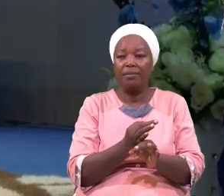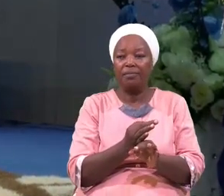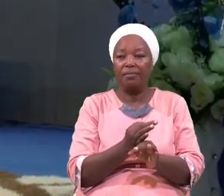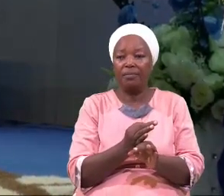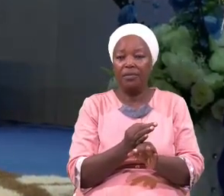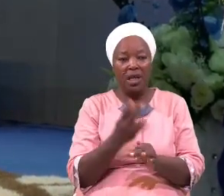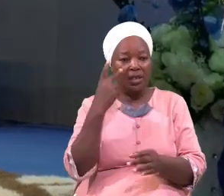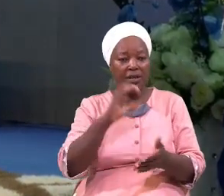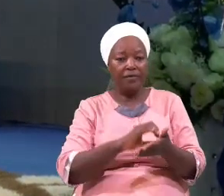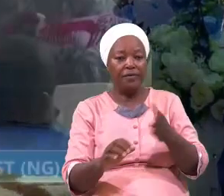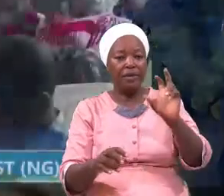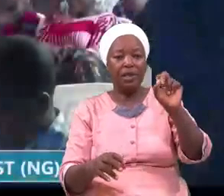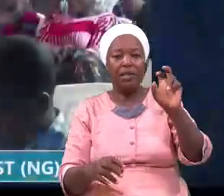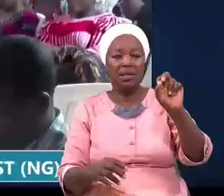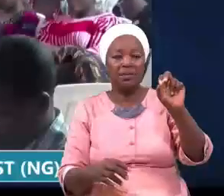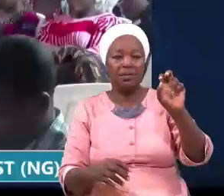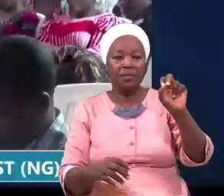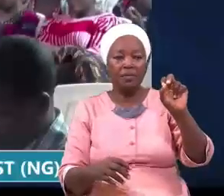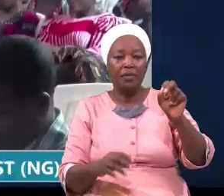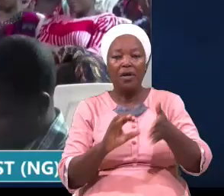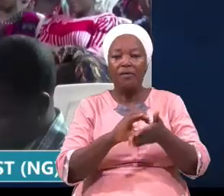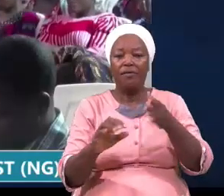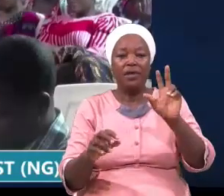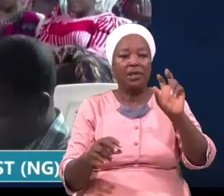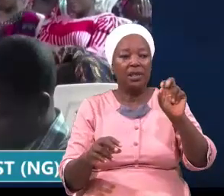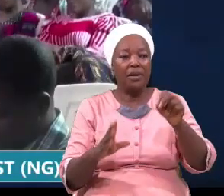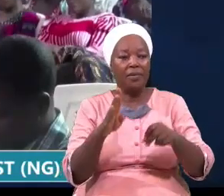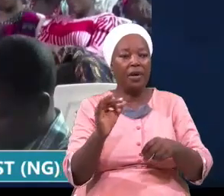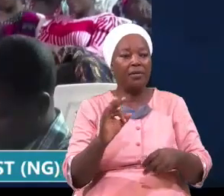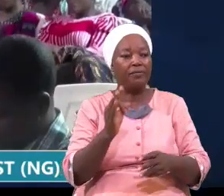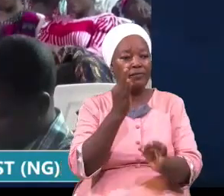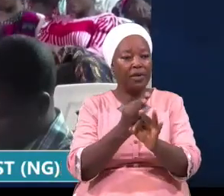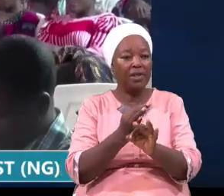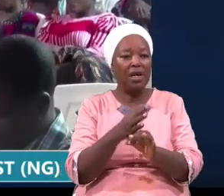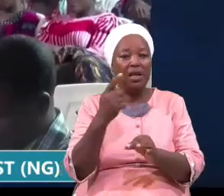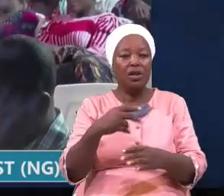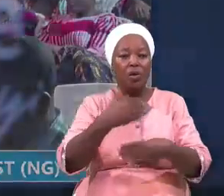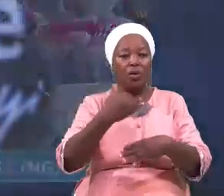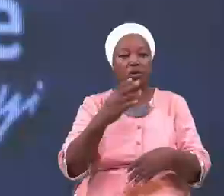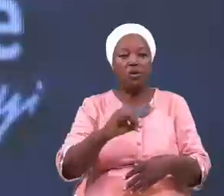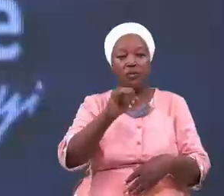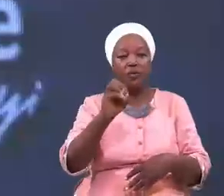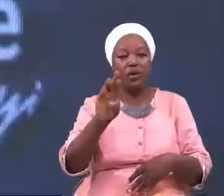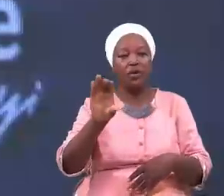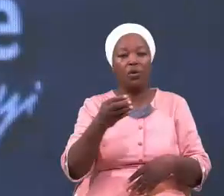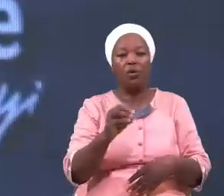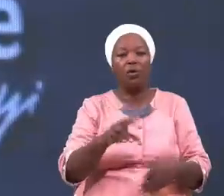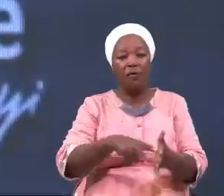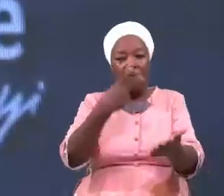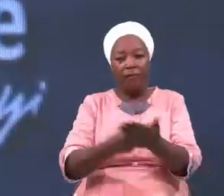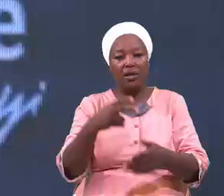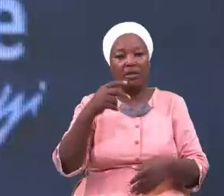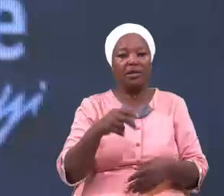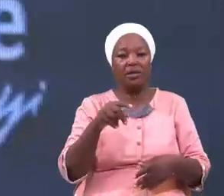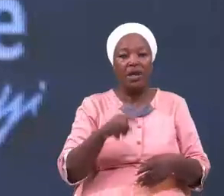Look at verse 30. In verse 30, by faith, the walls of Jericho fell down after